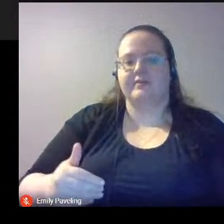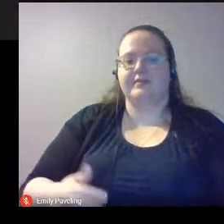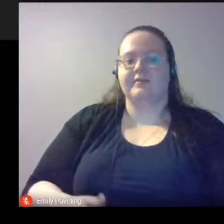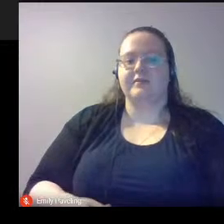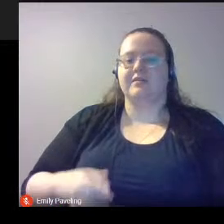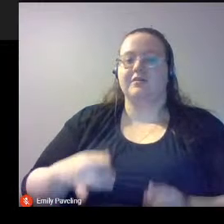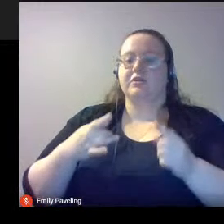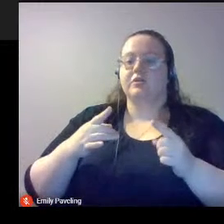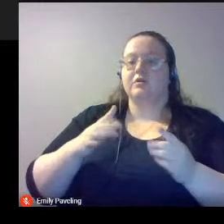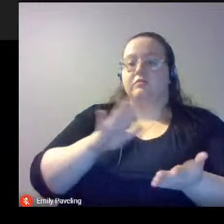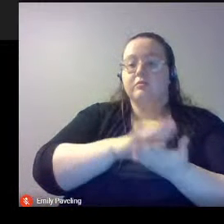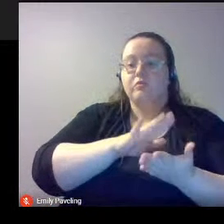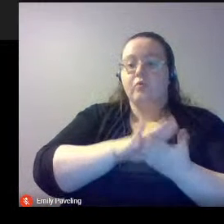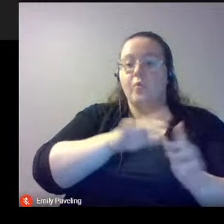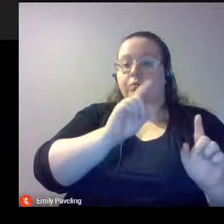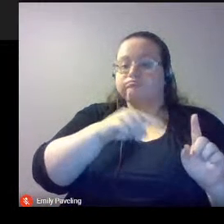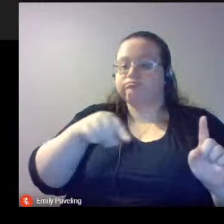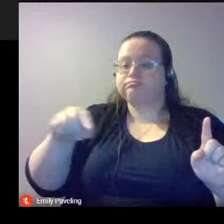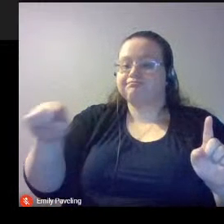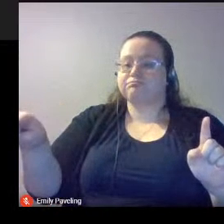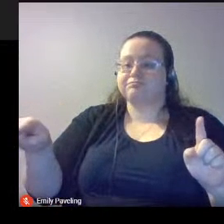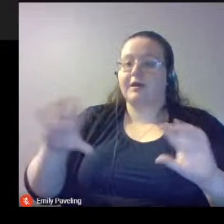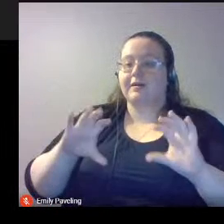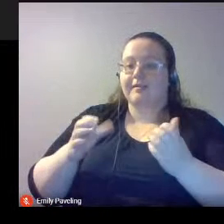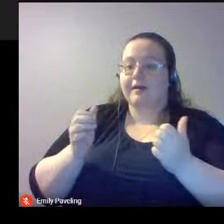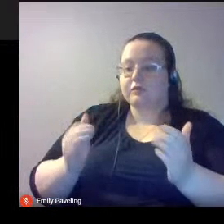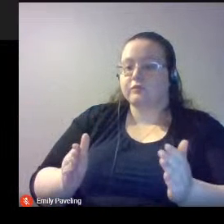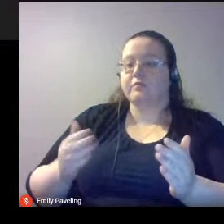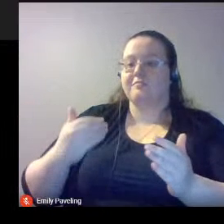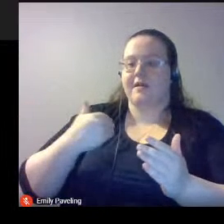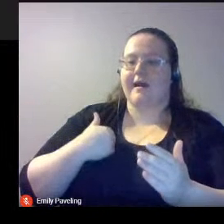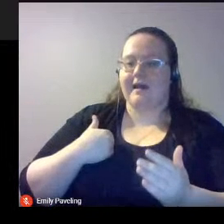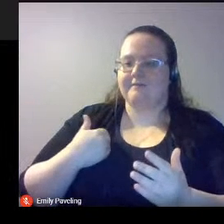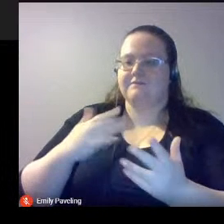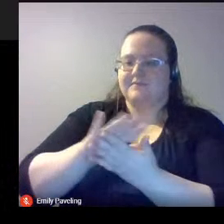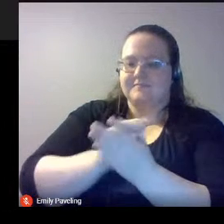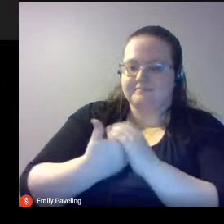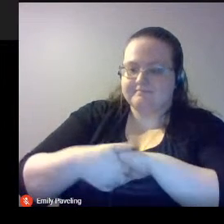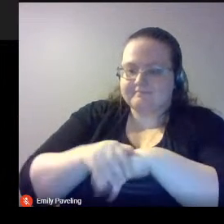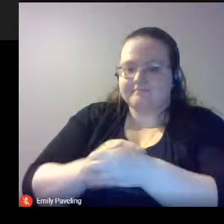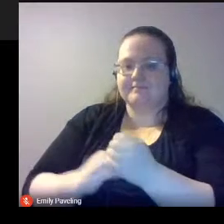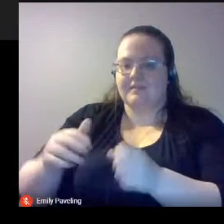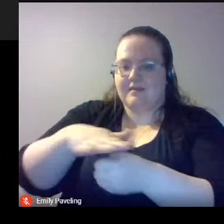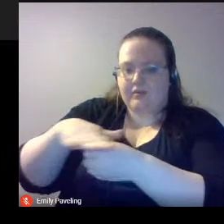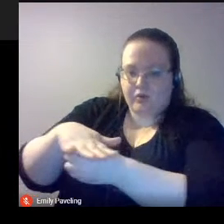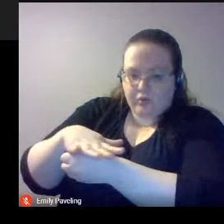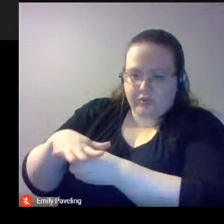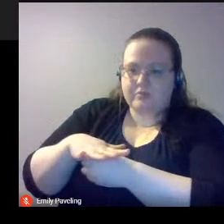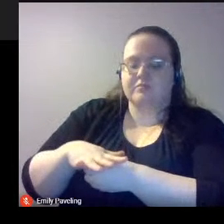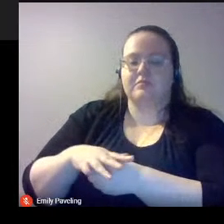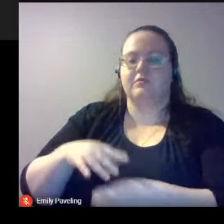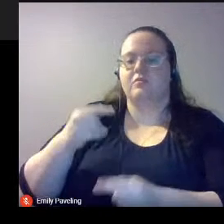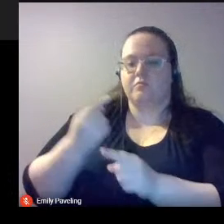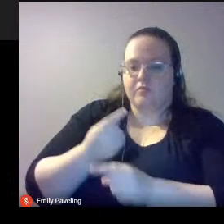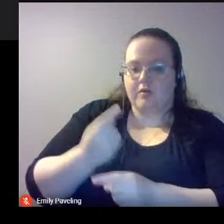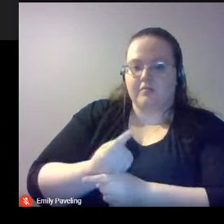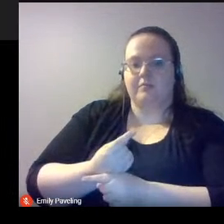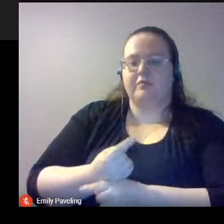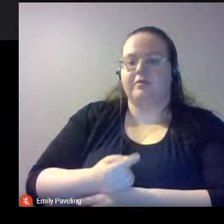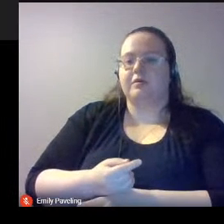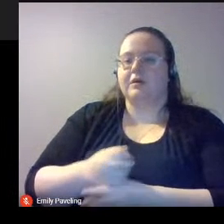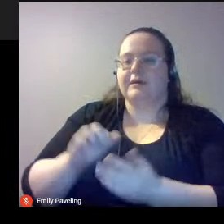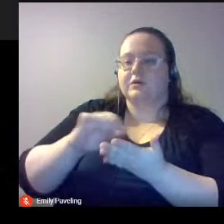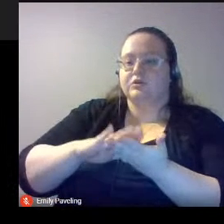classrooms. Proper and frequent hand hygiene practices by staff and students will be encouraged. Soap and water for at least